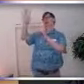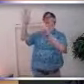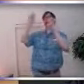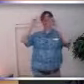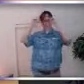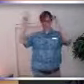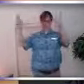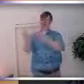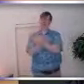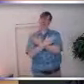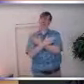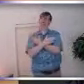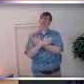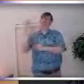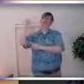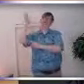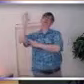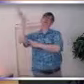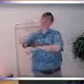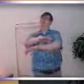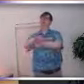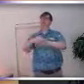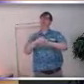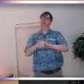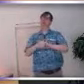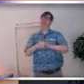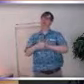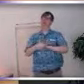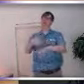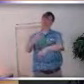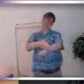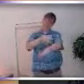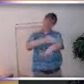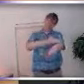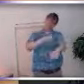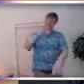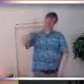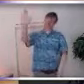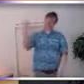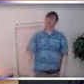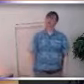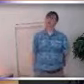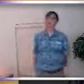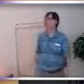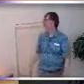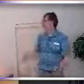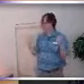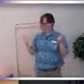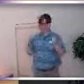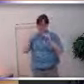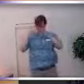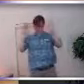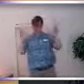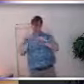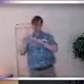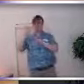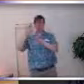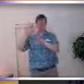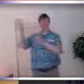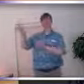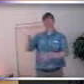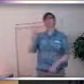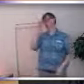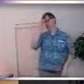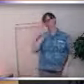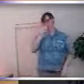of love, light, and peace, and that's going to give us a pattern of that. So I want to show you this clip that really,